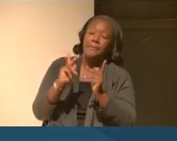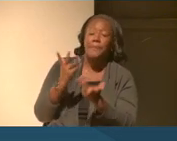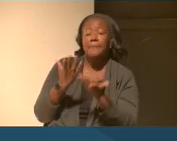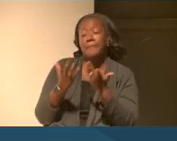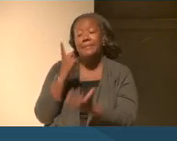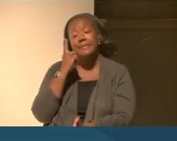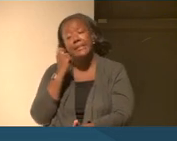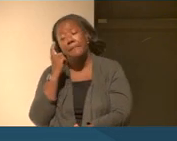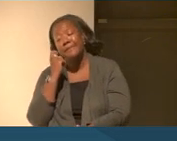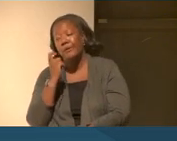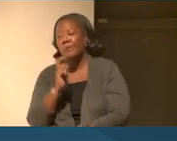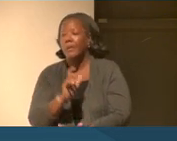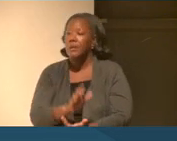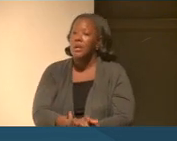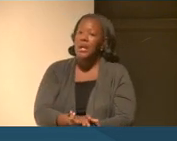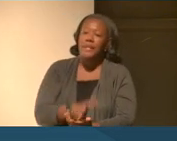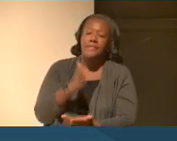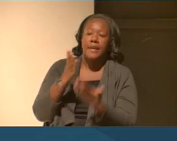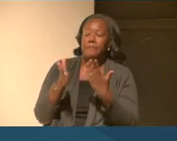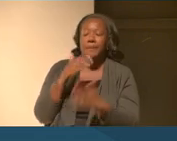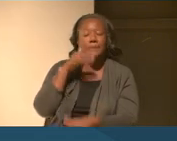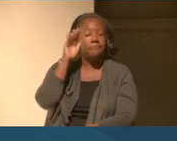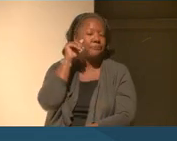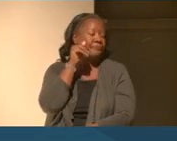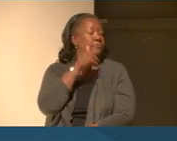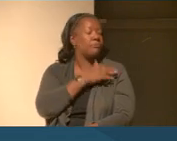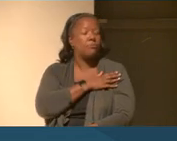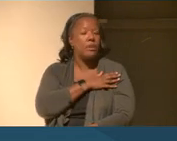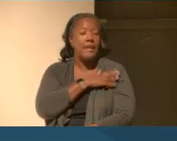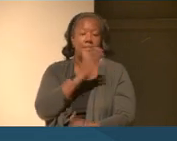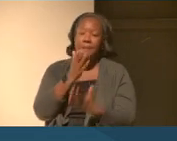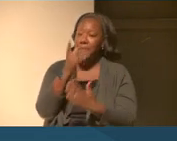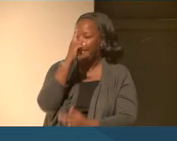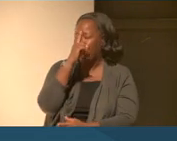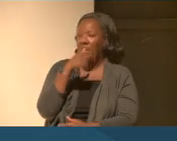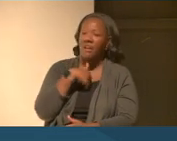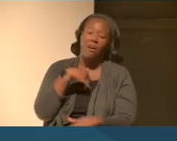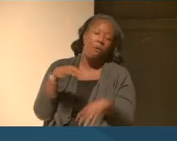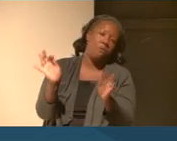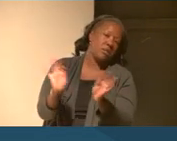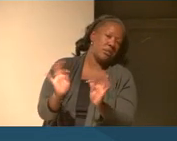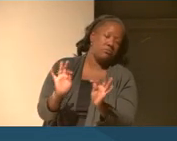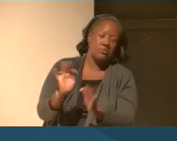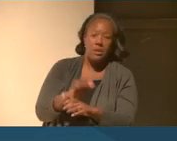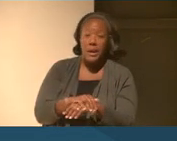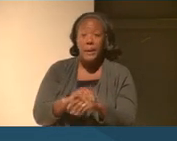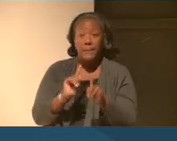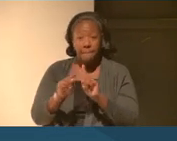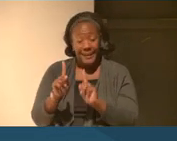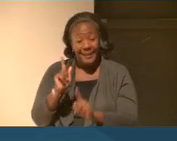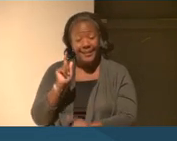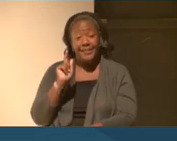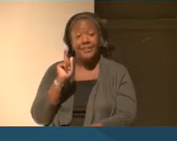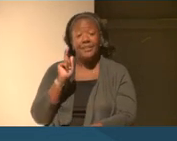be ambivalent, they might think it's still not a big of an issue. But the way to,